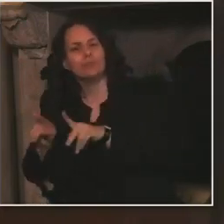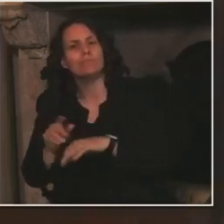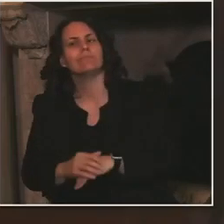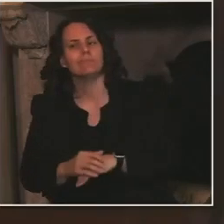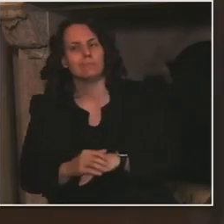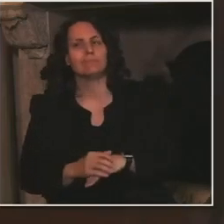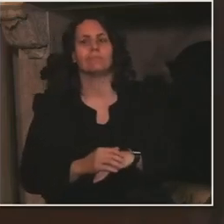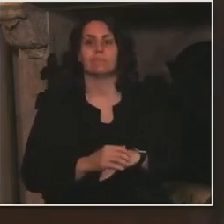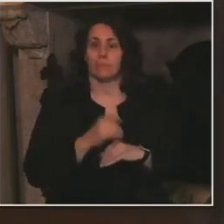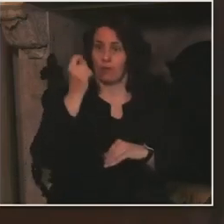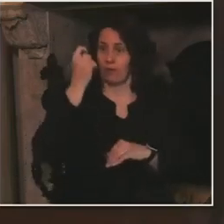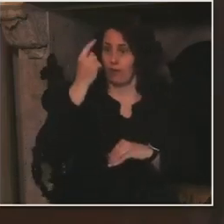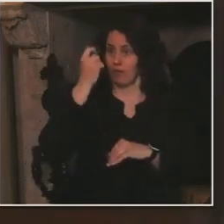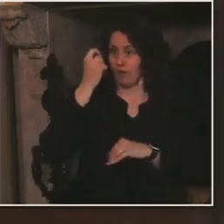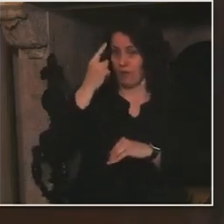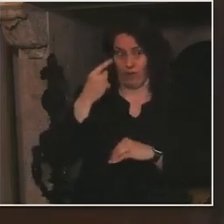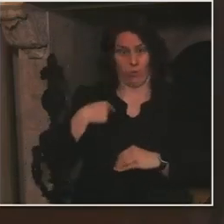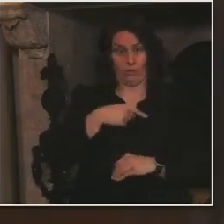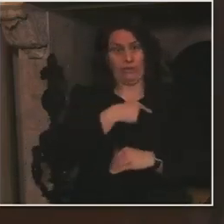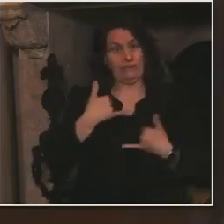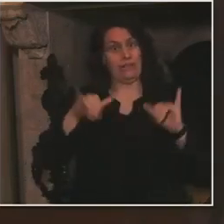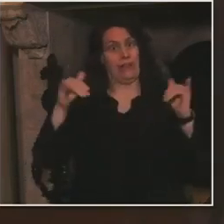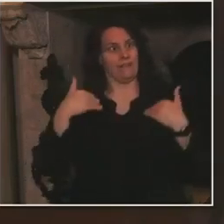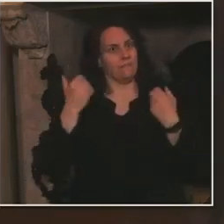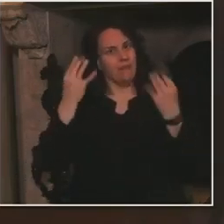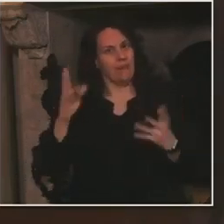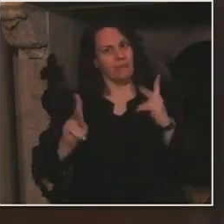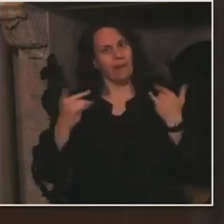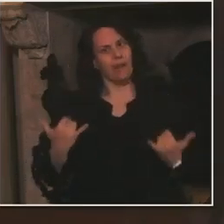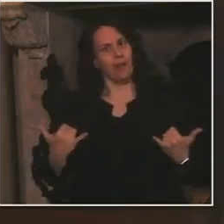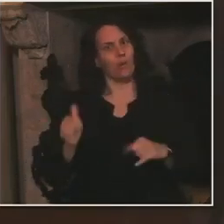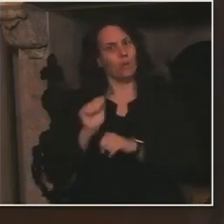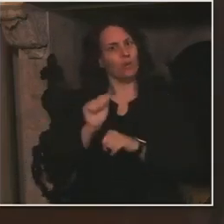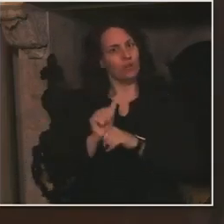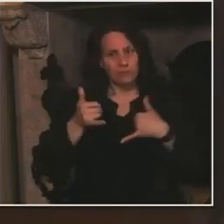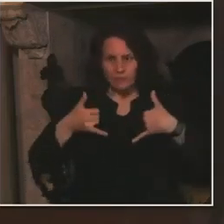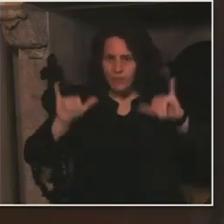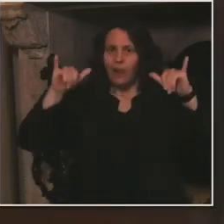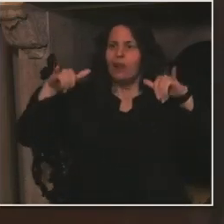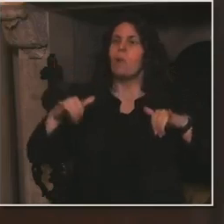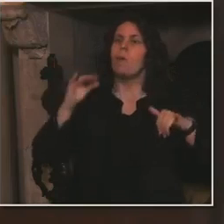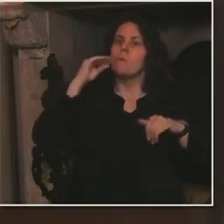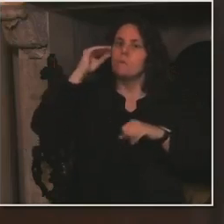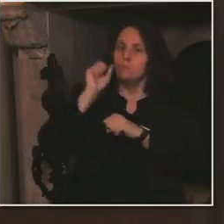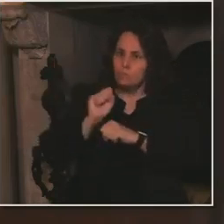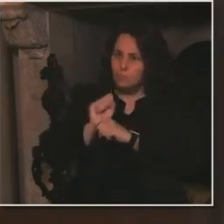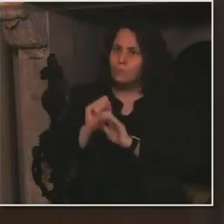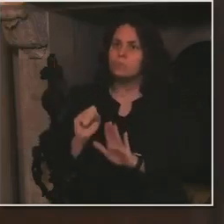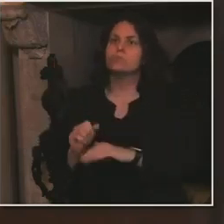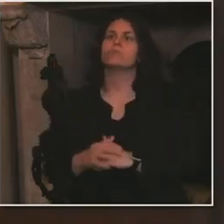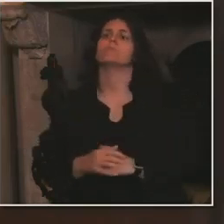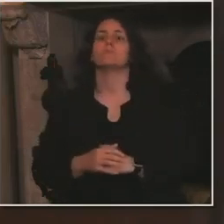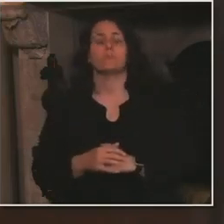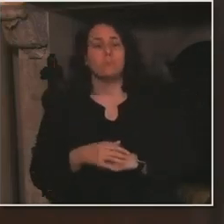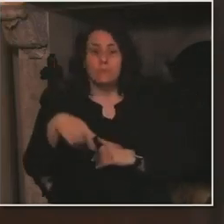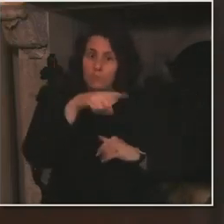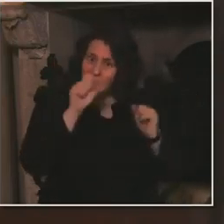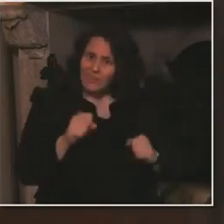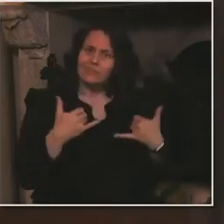know that people continue to do essential activities like grocery shopping and picking up medicine. We've opened up activities like